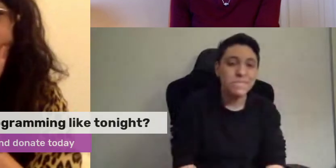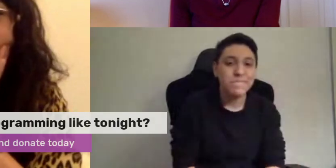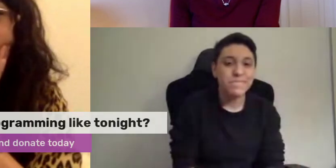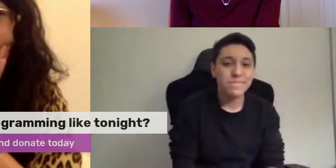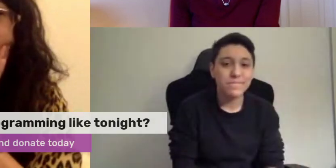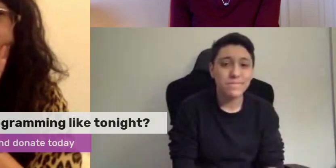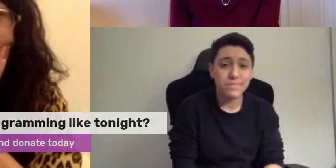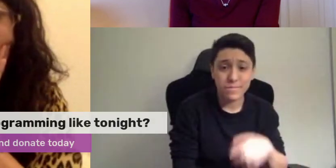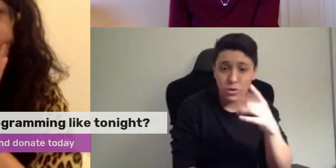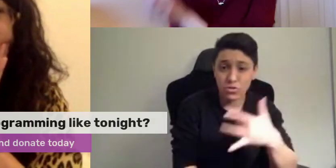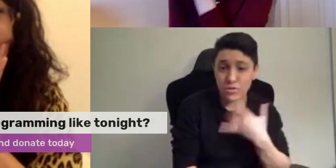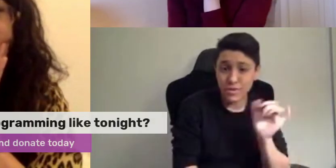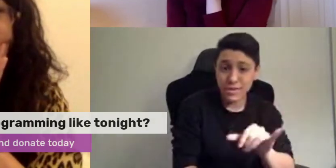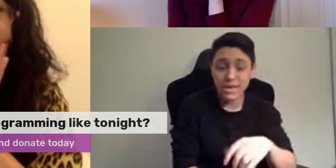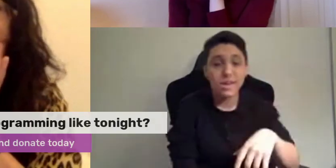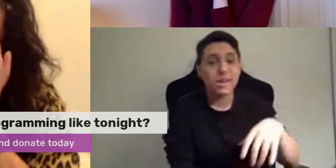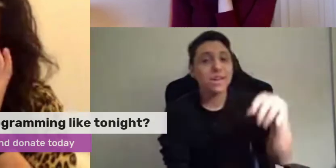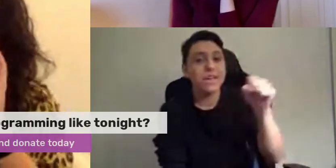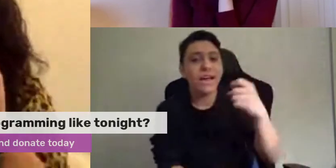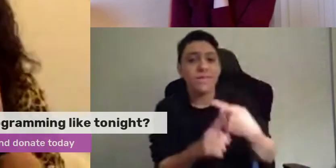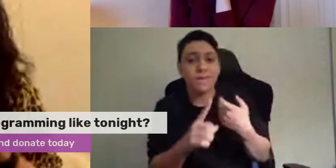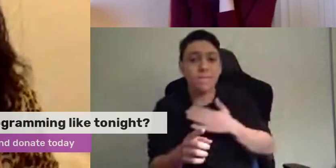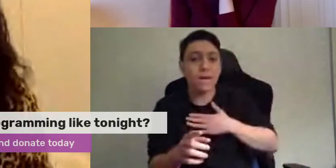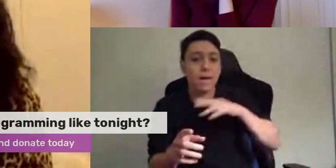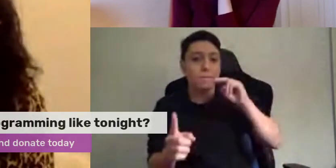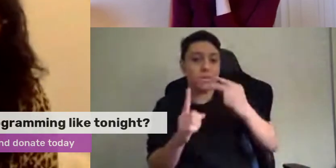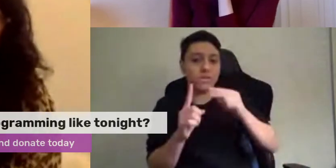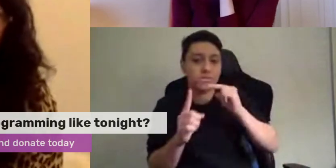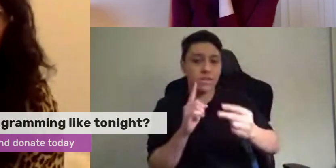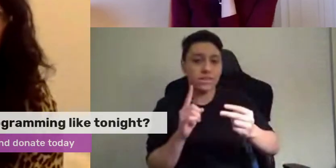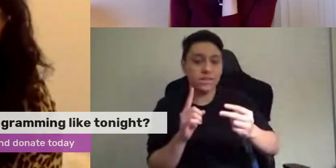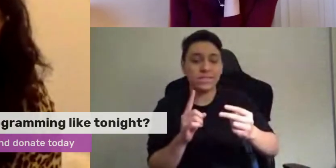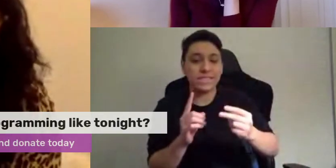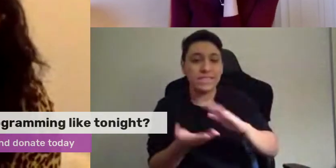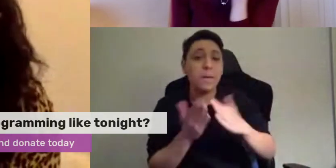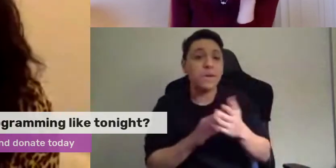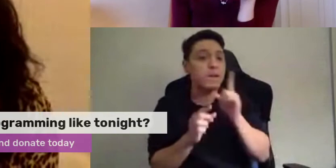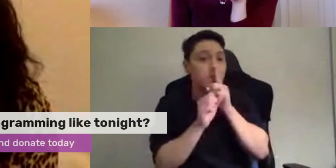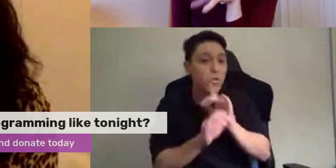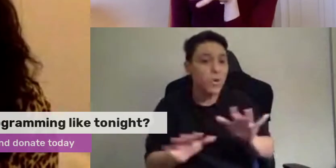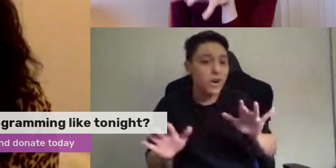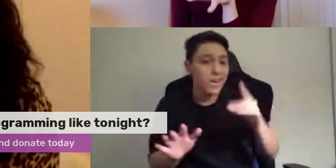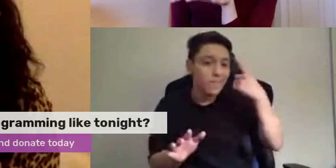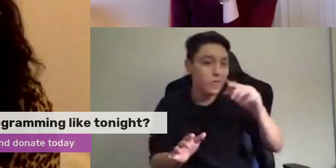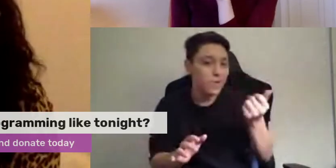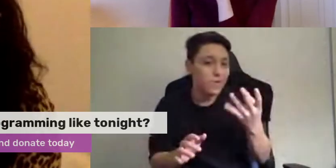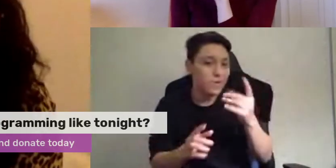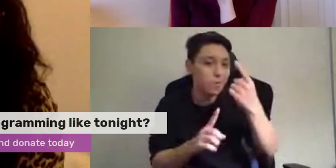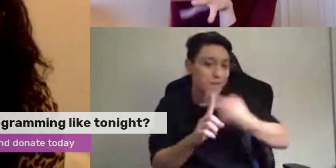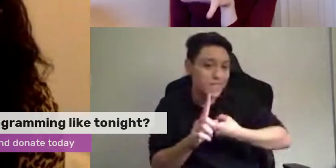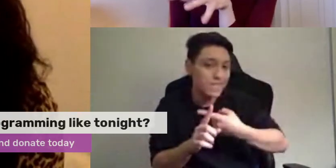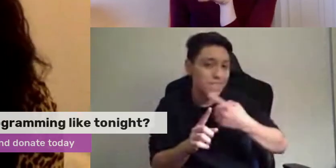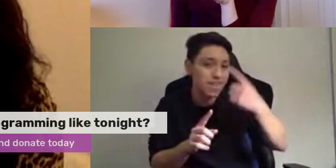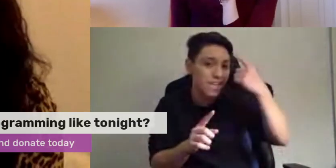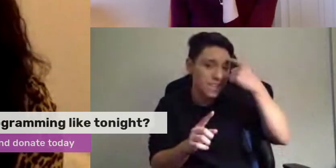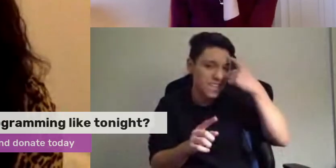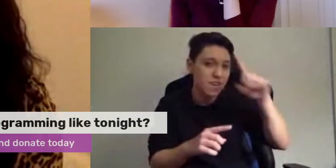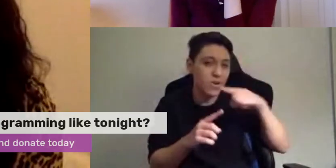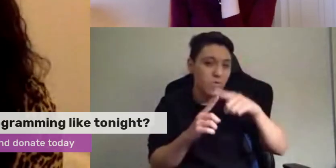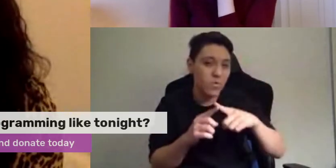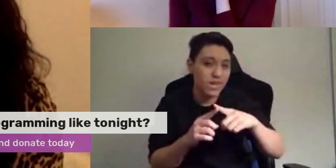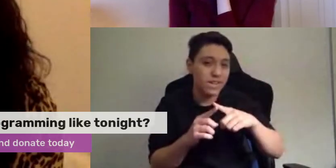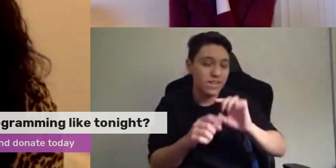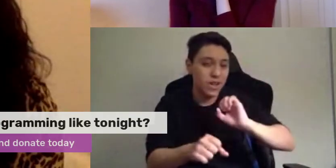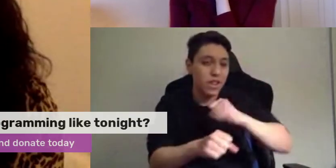feel from my perspective, it got quiet for a few months, I think, when lockdown was really more